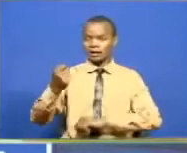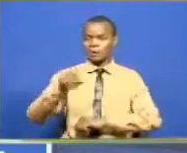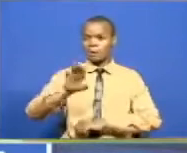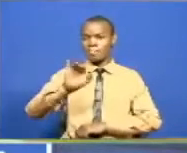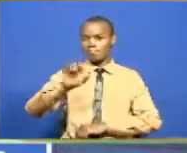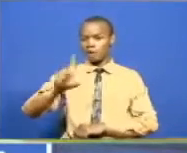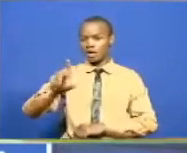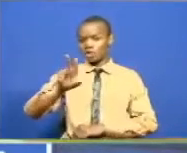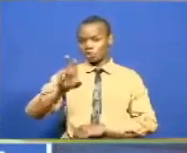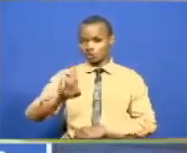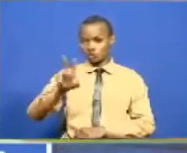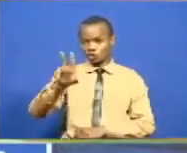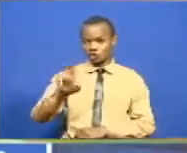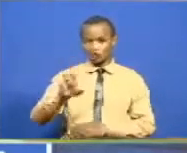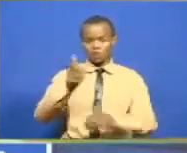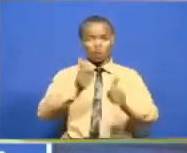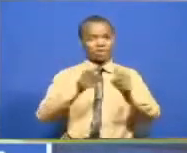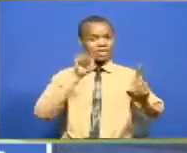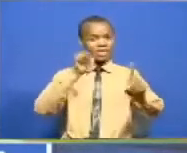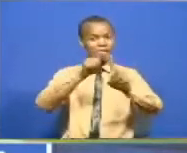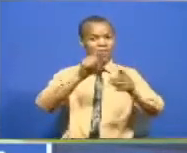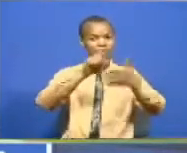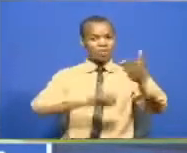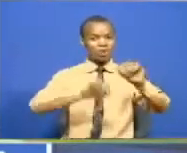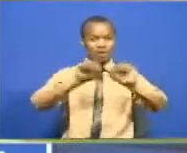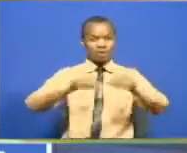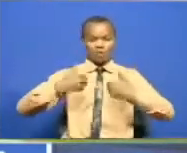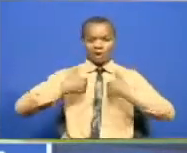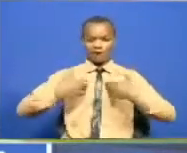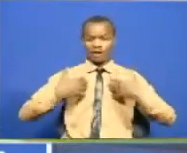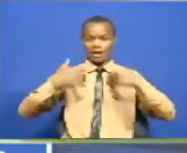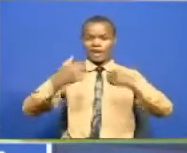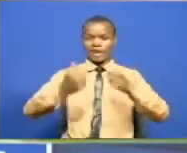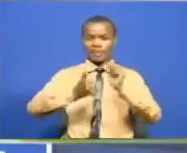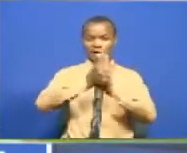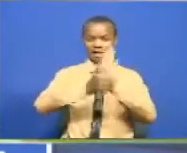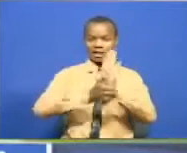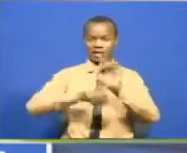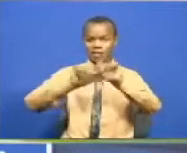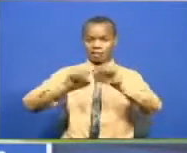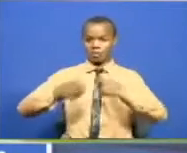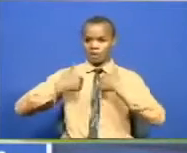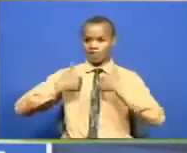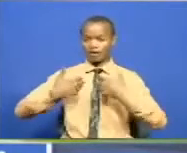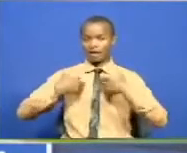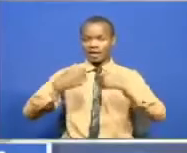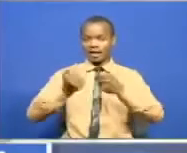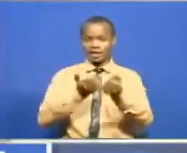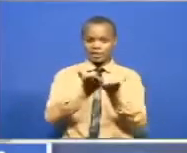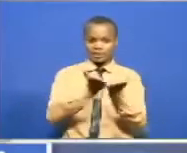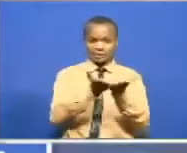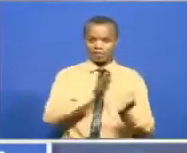Bill 2020, which seeks to amend the Health Act to establish the Health Service Commission.